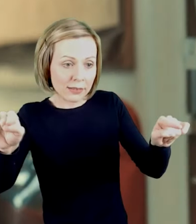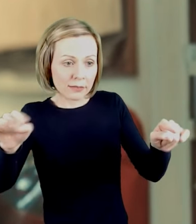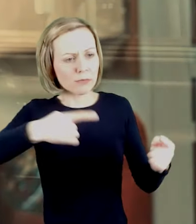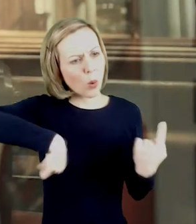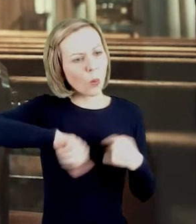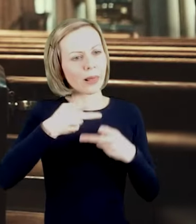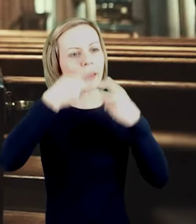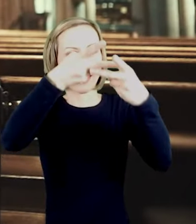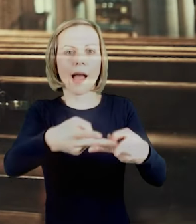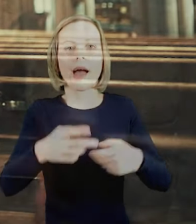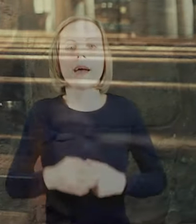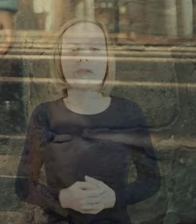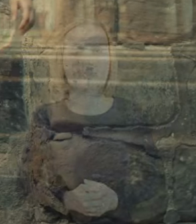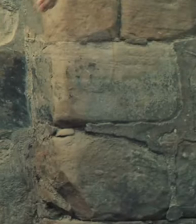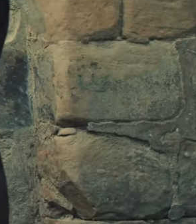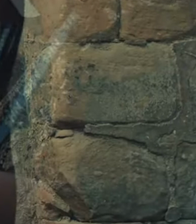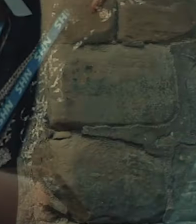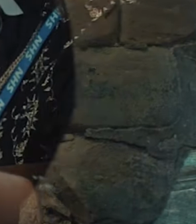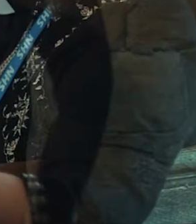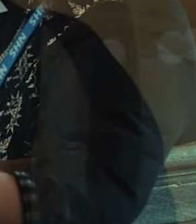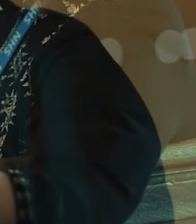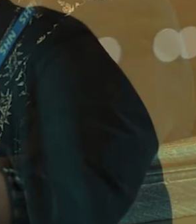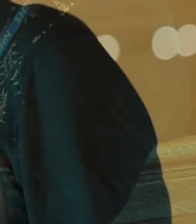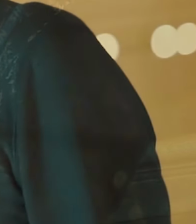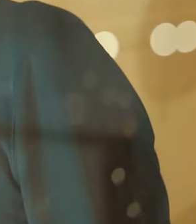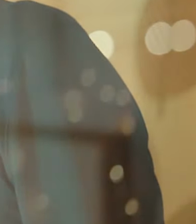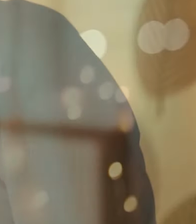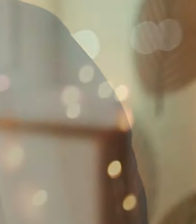are cared for. one word.